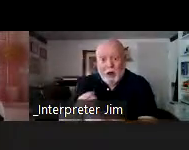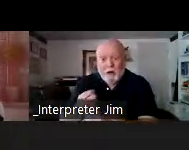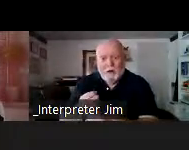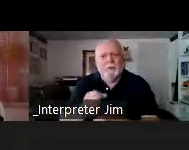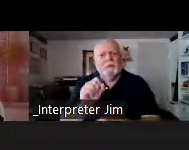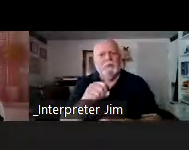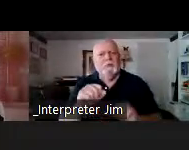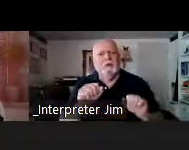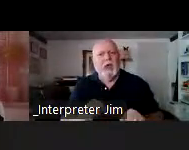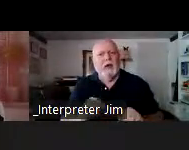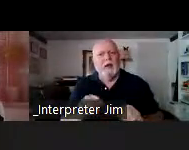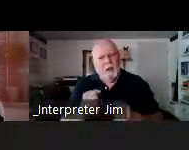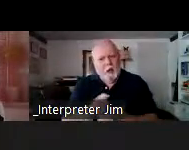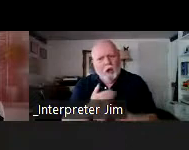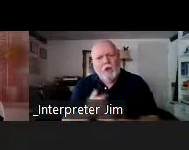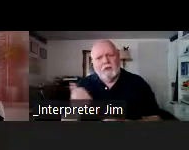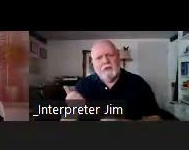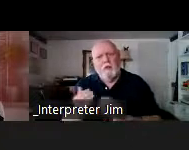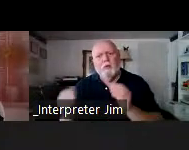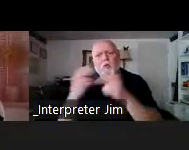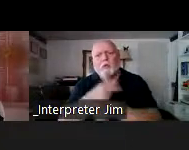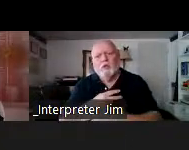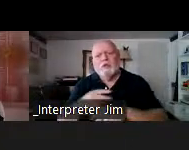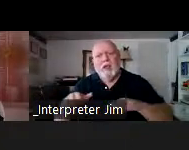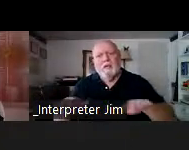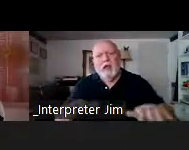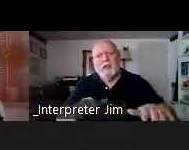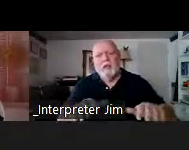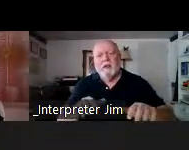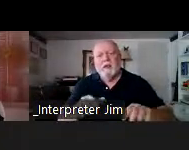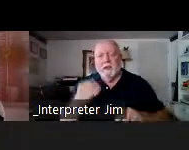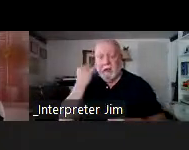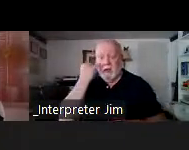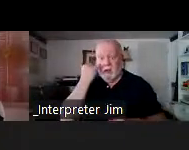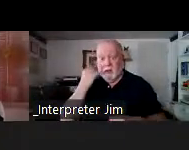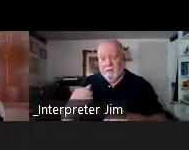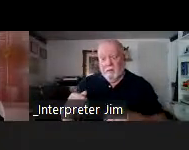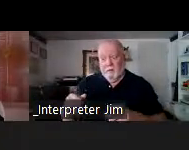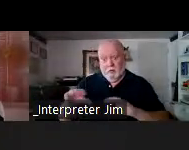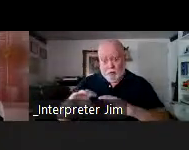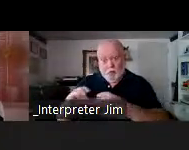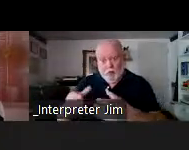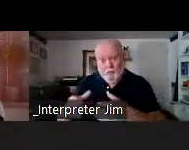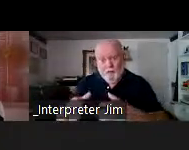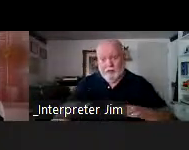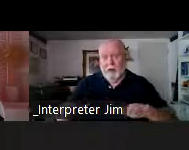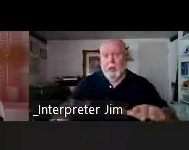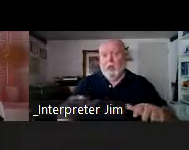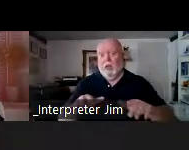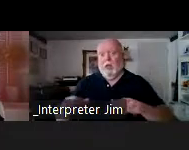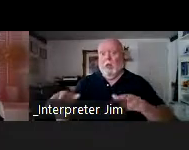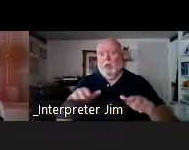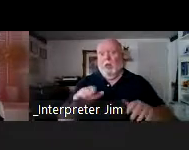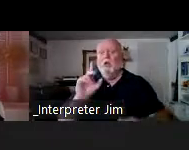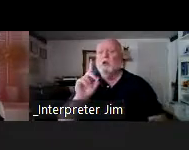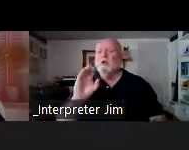what will happen with this group, when their anxiety is increased, their dopamine balance is off, and they will go for a dopamine push in order